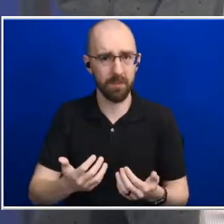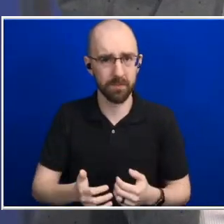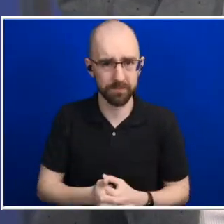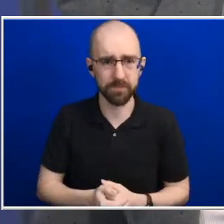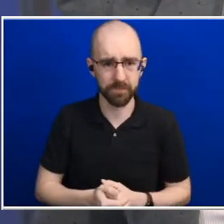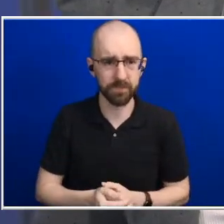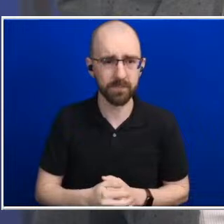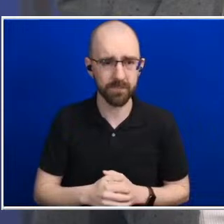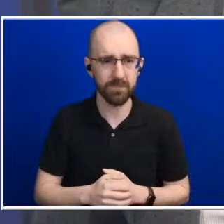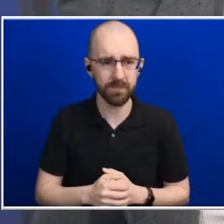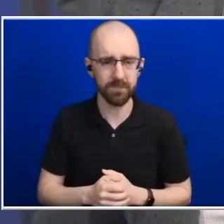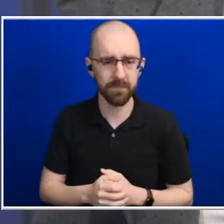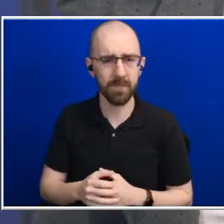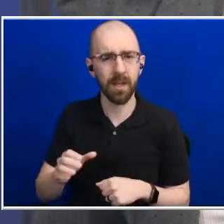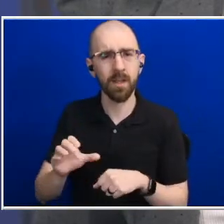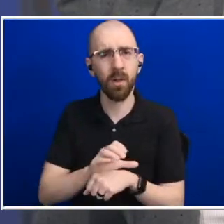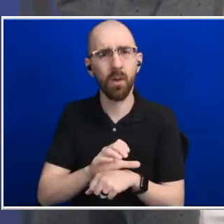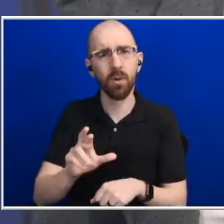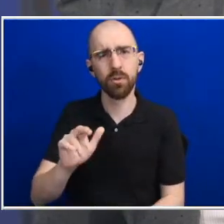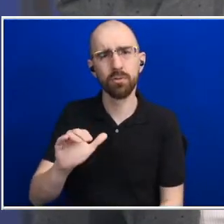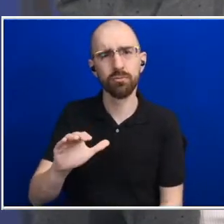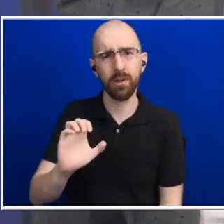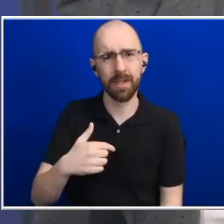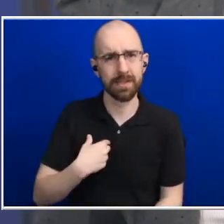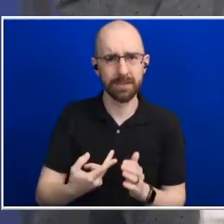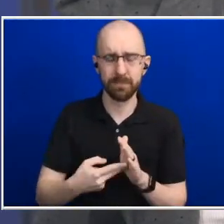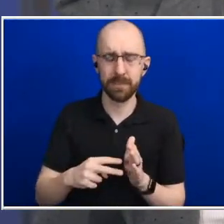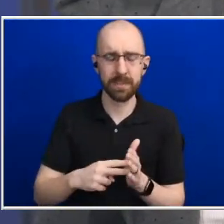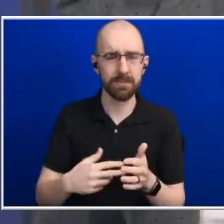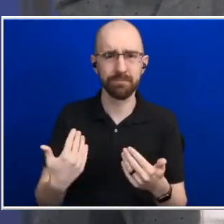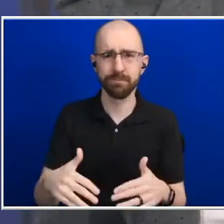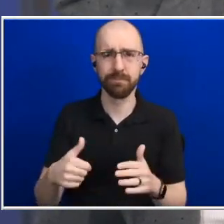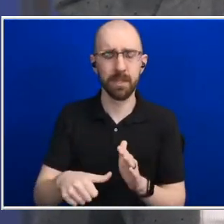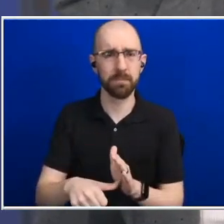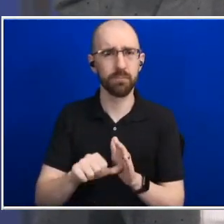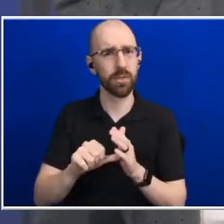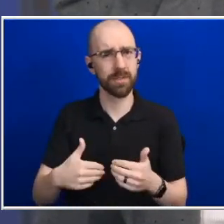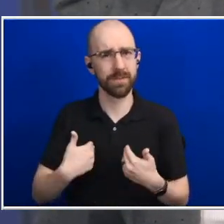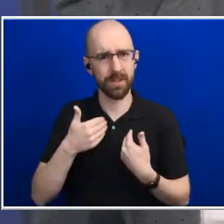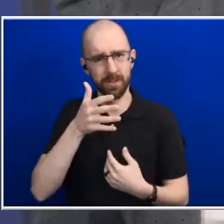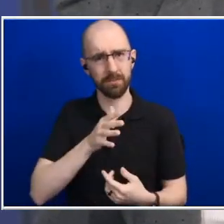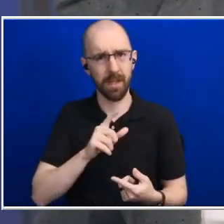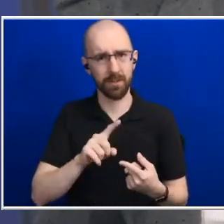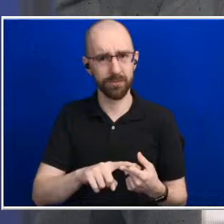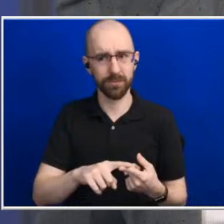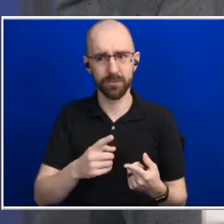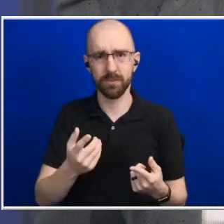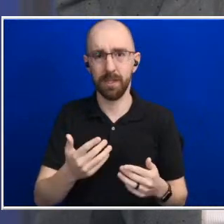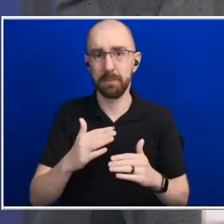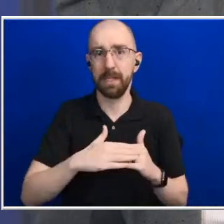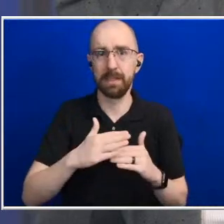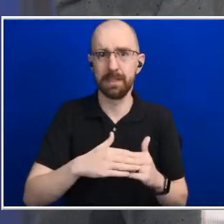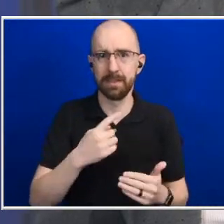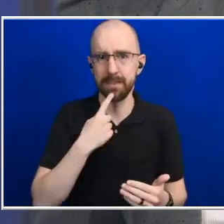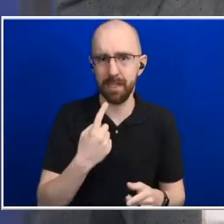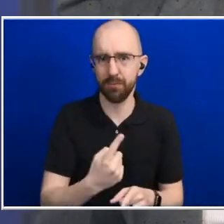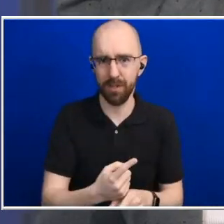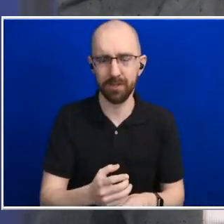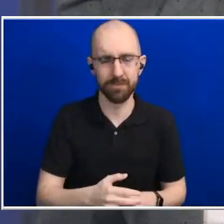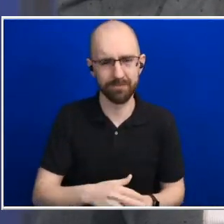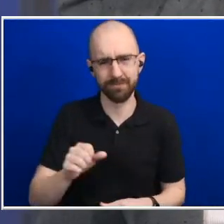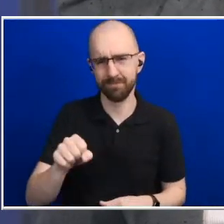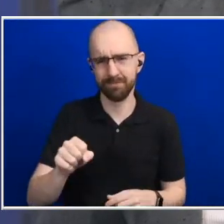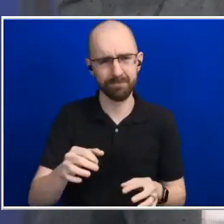And Coach Rice, I mean, such an impressive young man, to say the least, right? Yeah, absolutely.